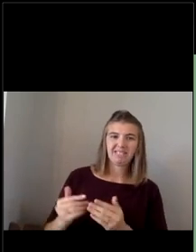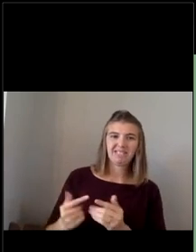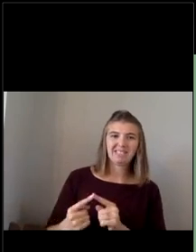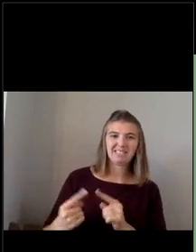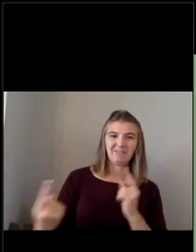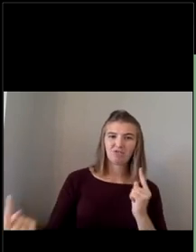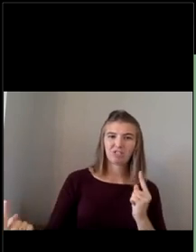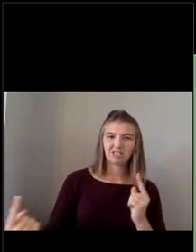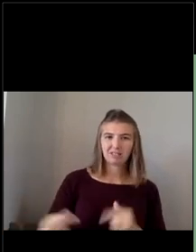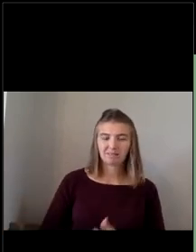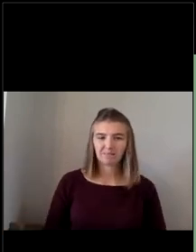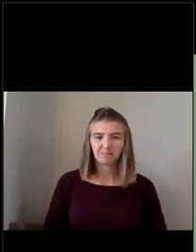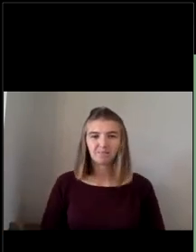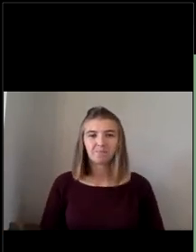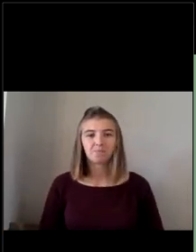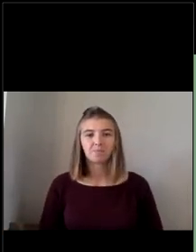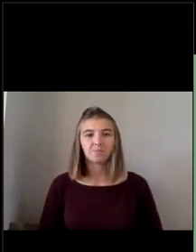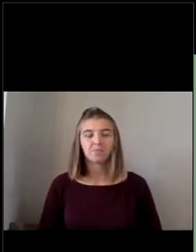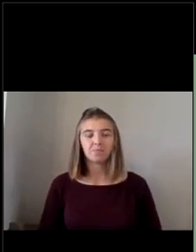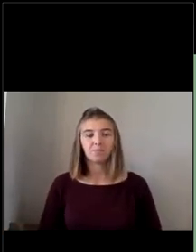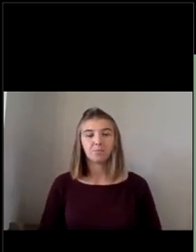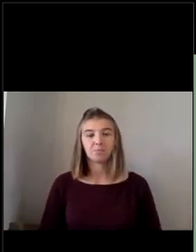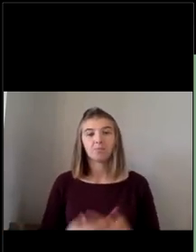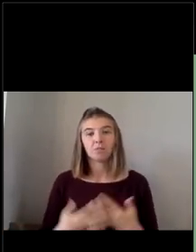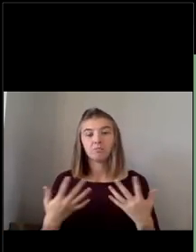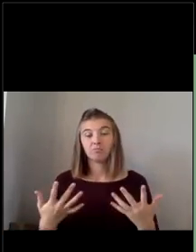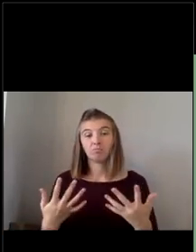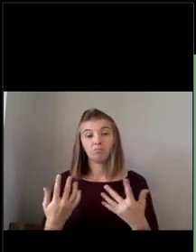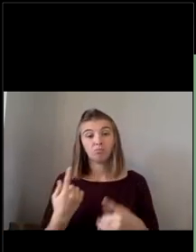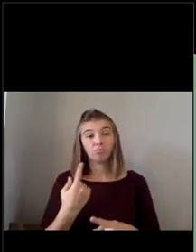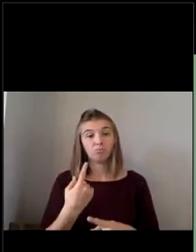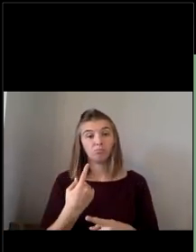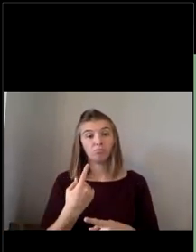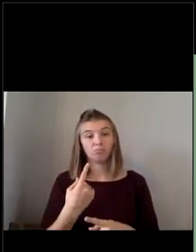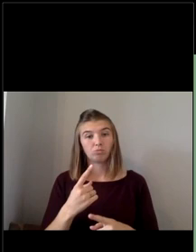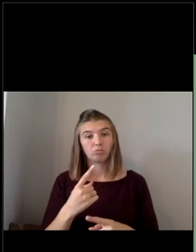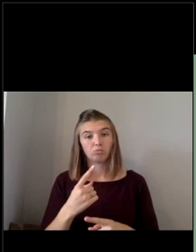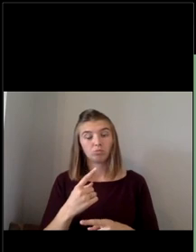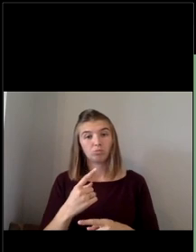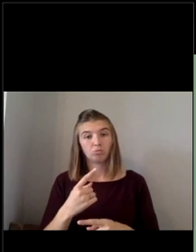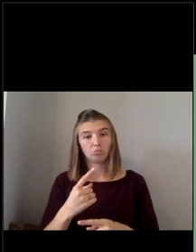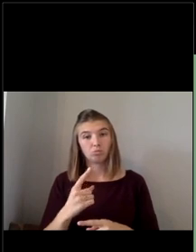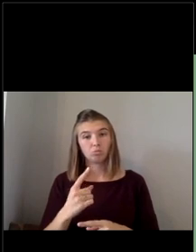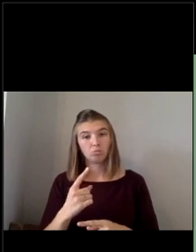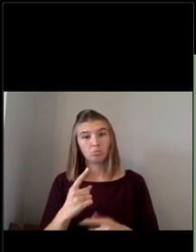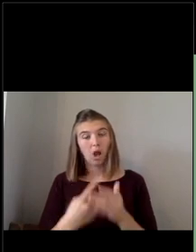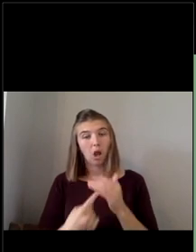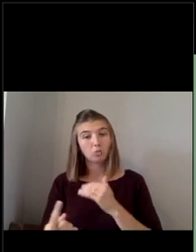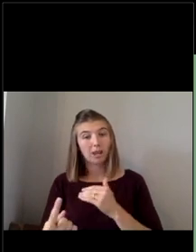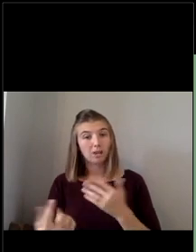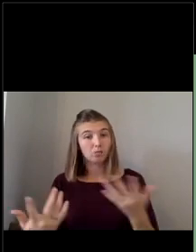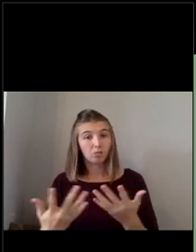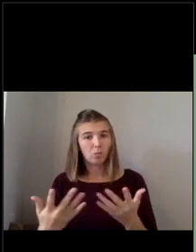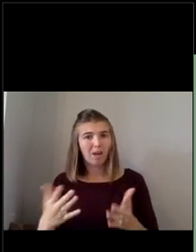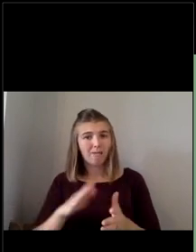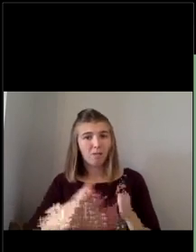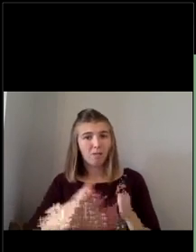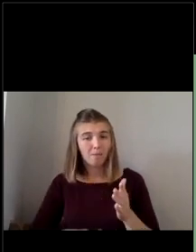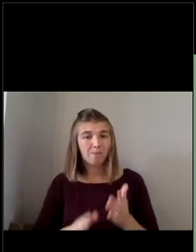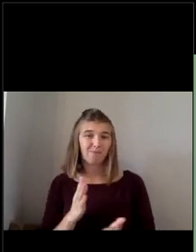the actual causes of isolation that I have come across. The first one is the socioeconomic